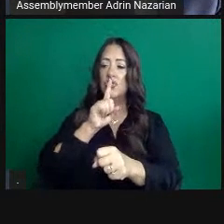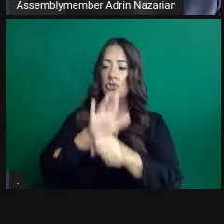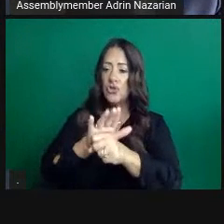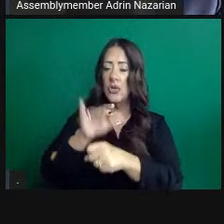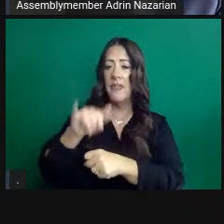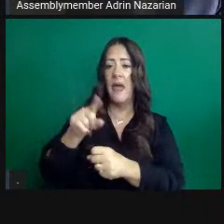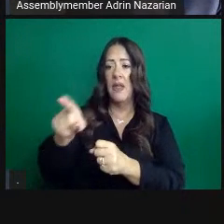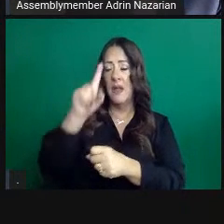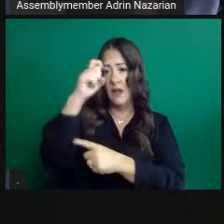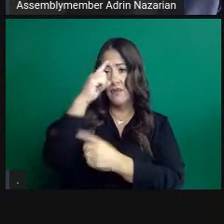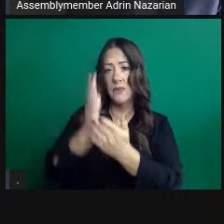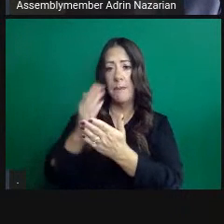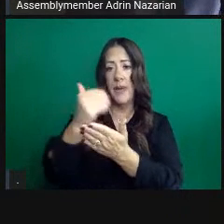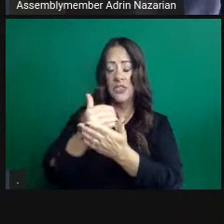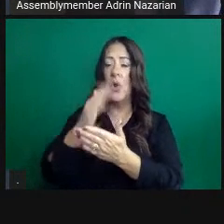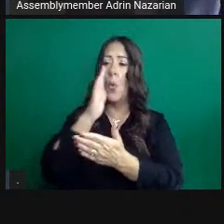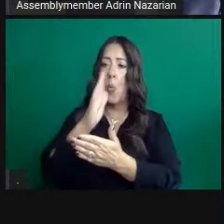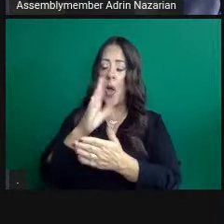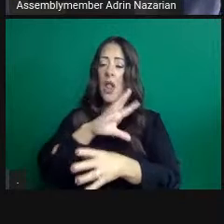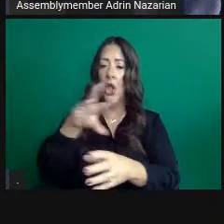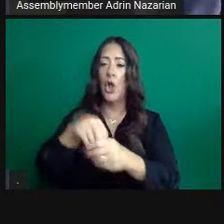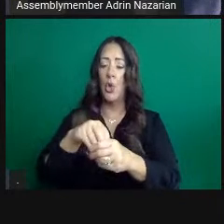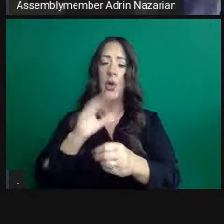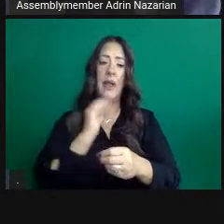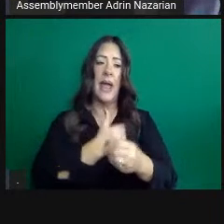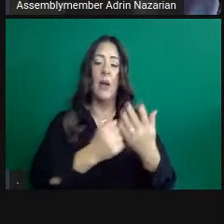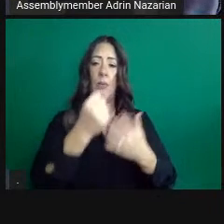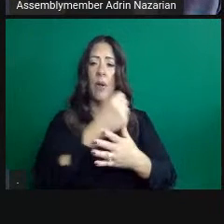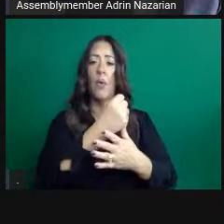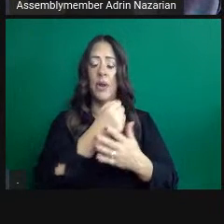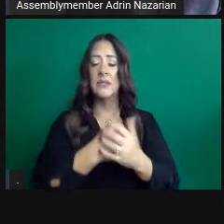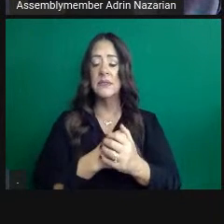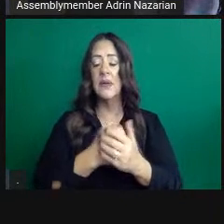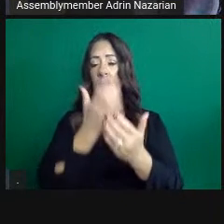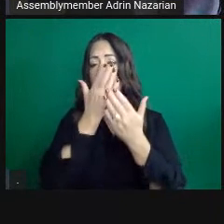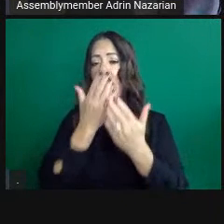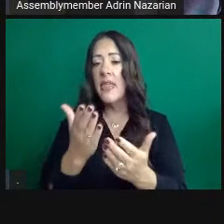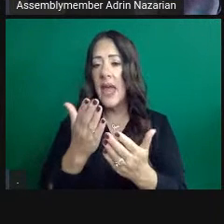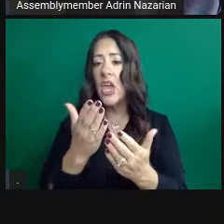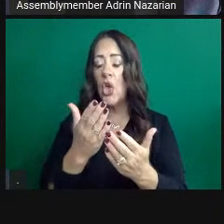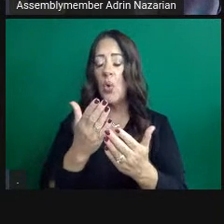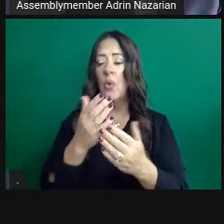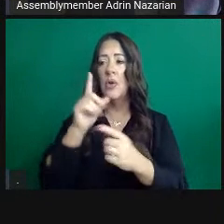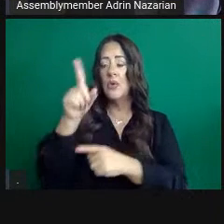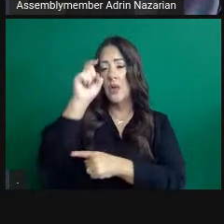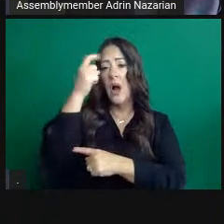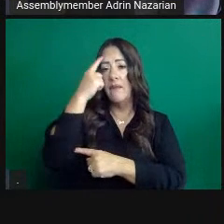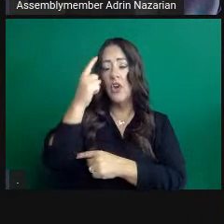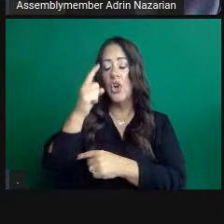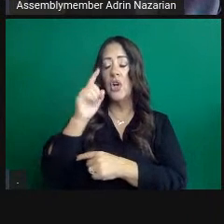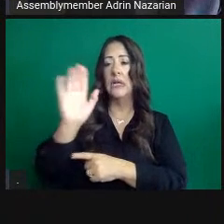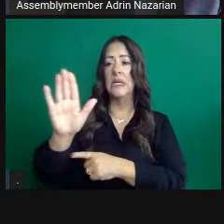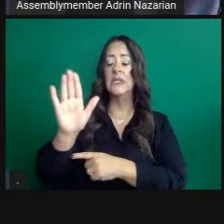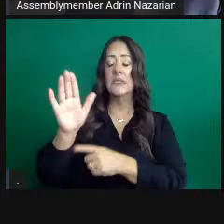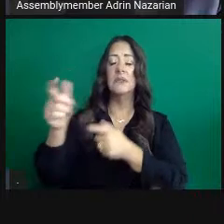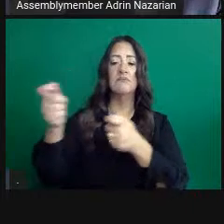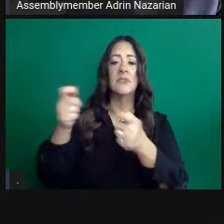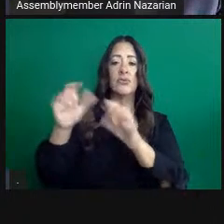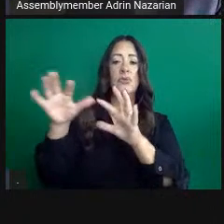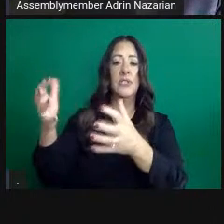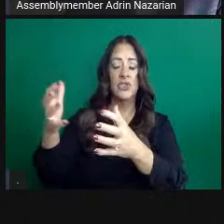these priorities. I want to say how thankful I am of the process that this administration brought